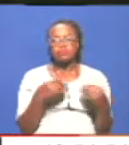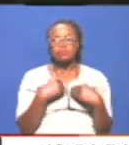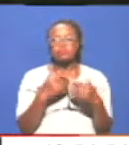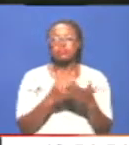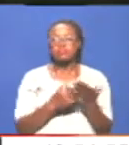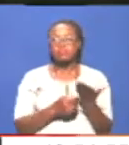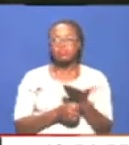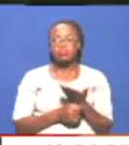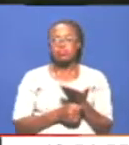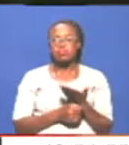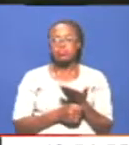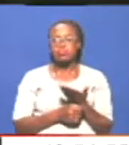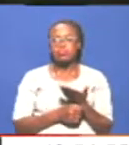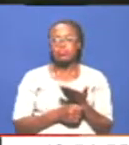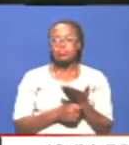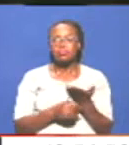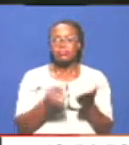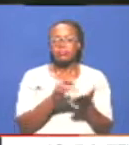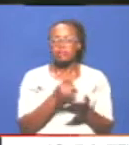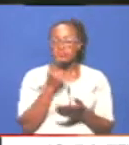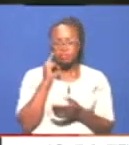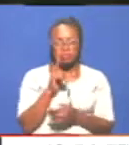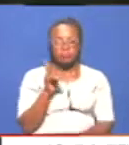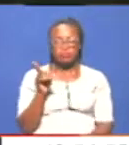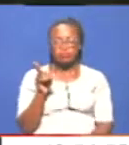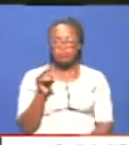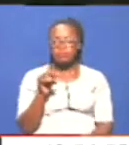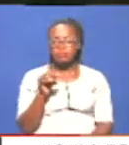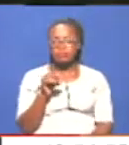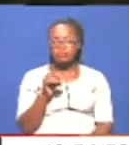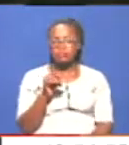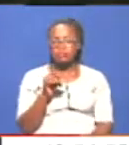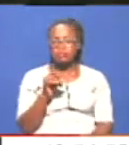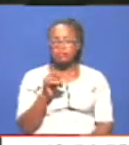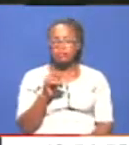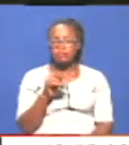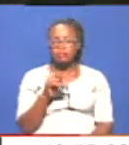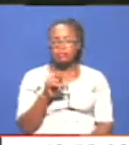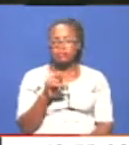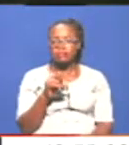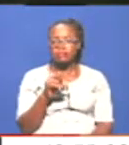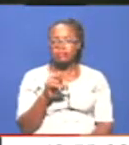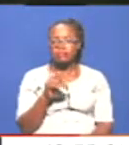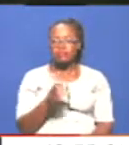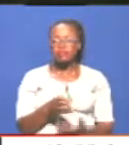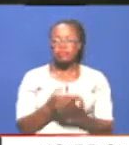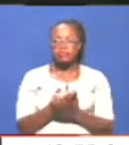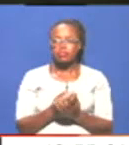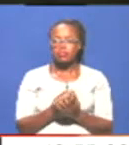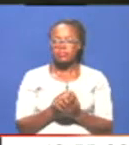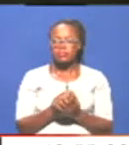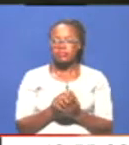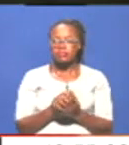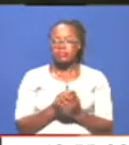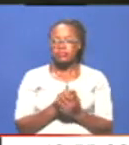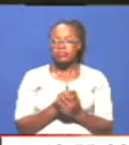You know, the boxes. Yes. You know, draw them up and pick the bottle tops, one with a crown liner exposed and the other